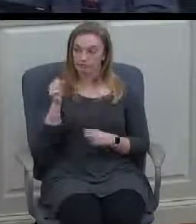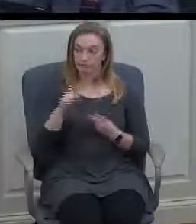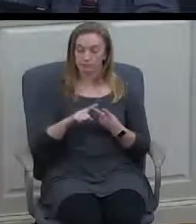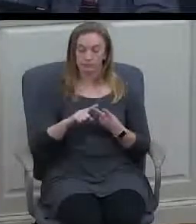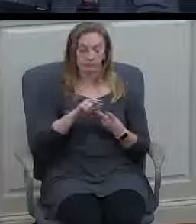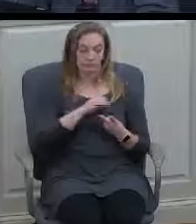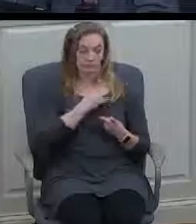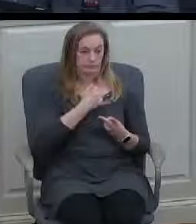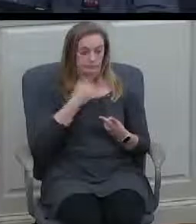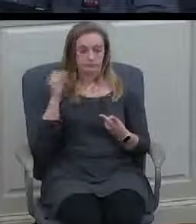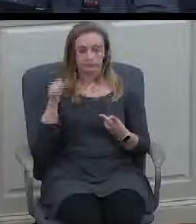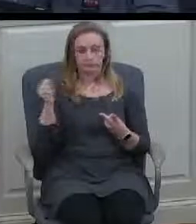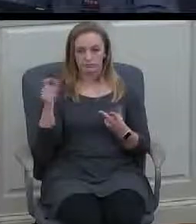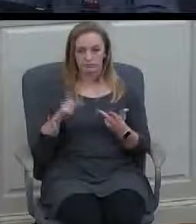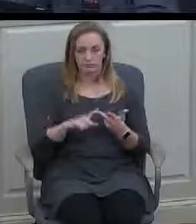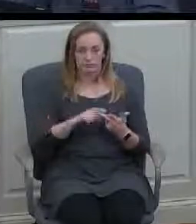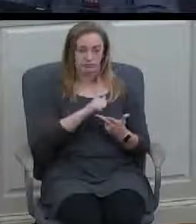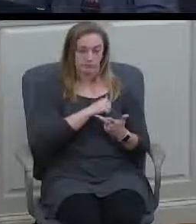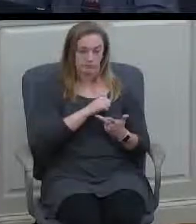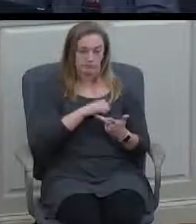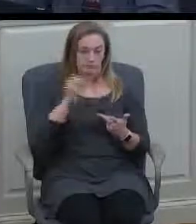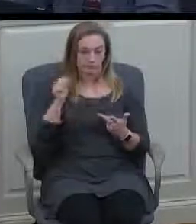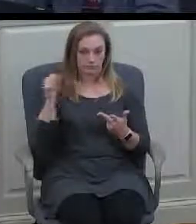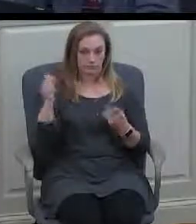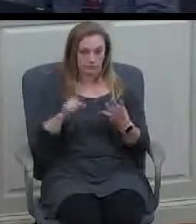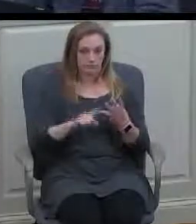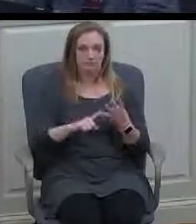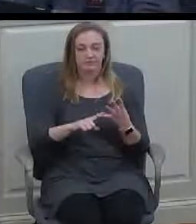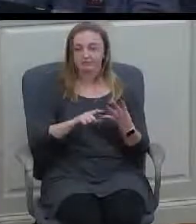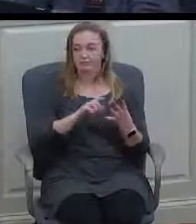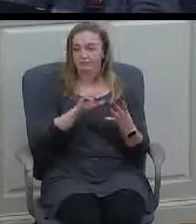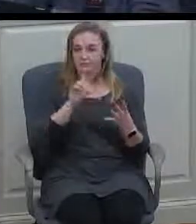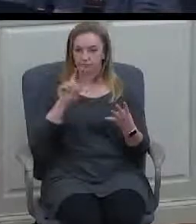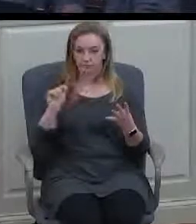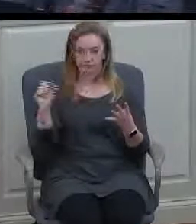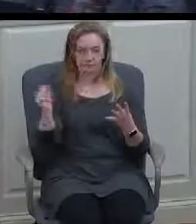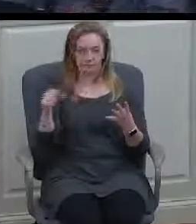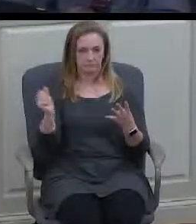Commissioner Holland? Yes, Commissioner Atkins? Yes, ma'am. Commissioner Terry? Yes.